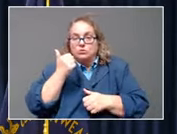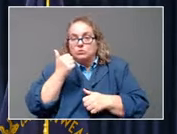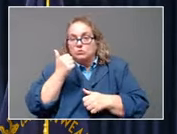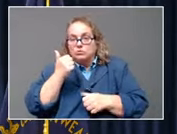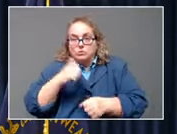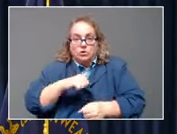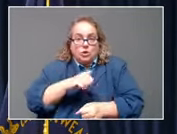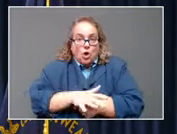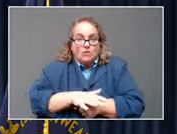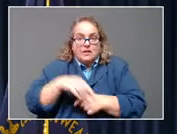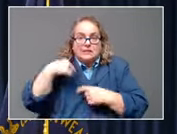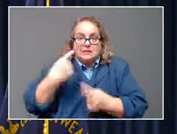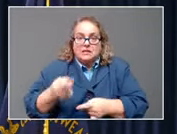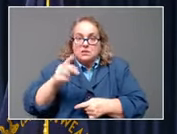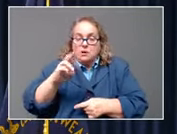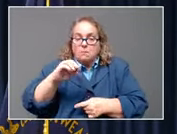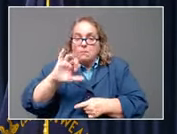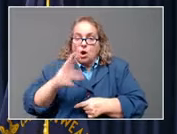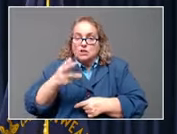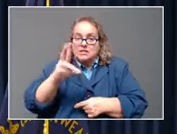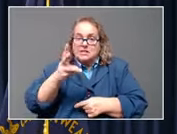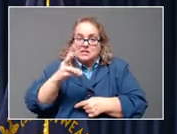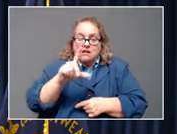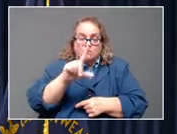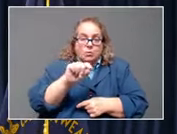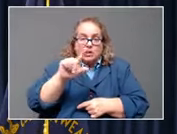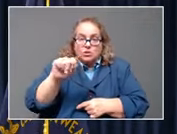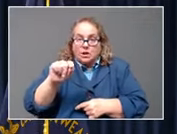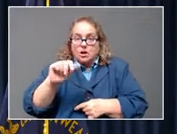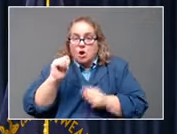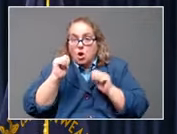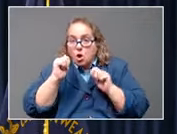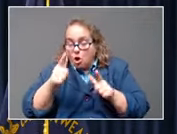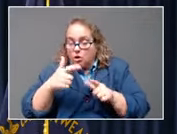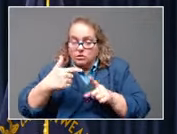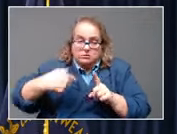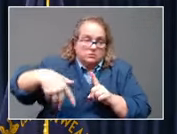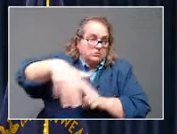March 6th of 2020 all around us.